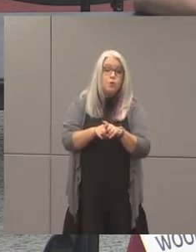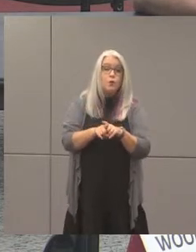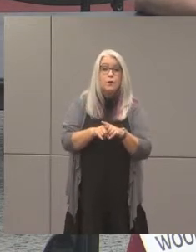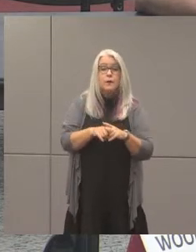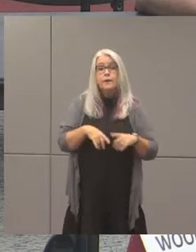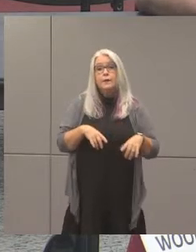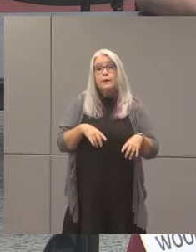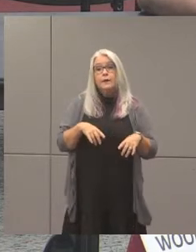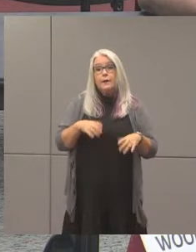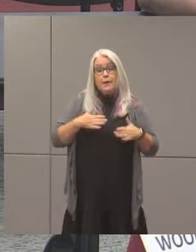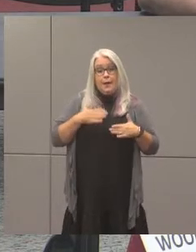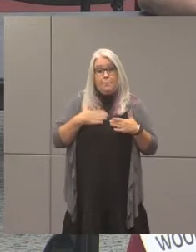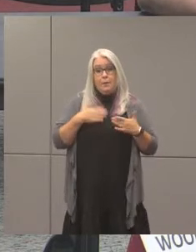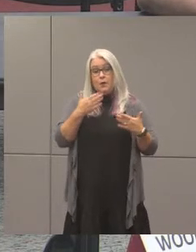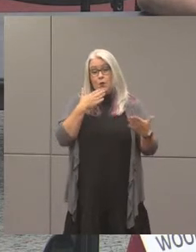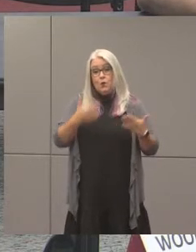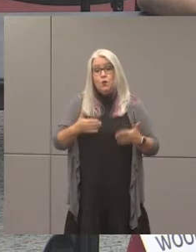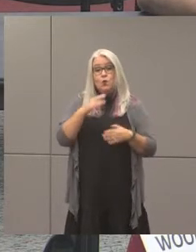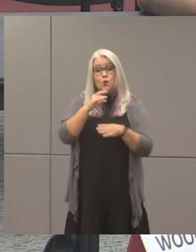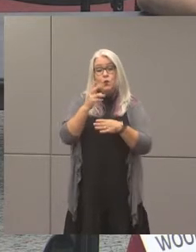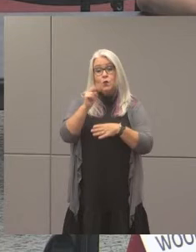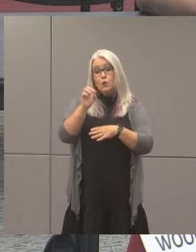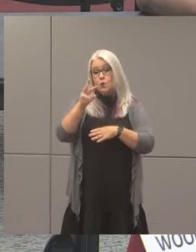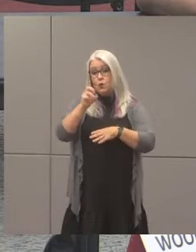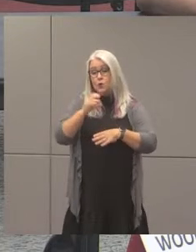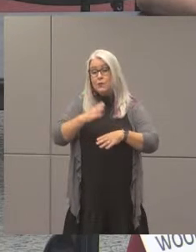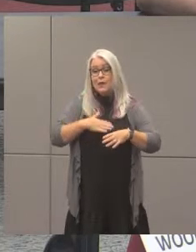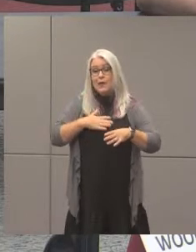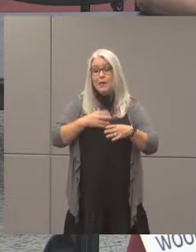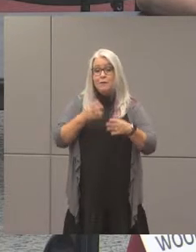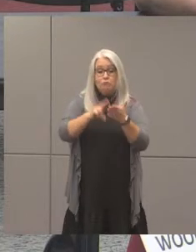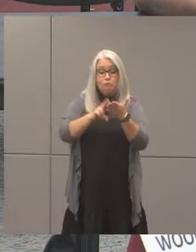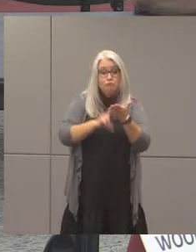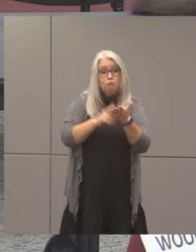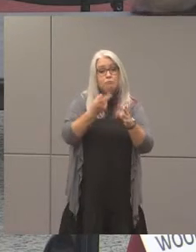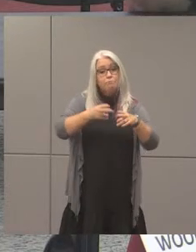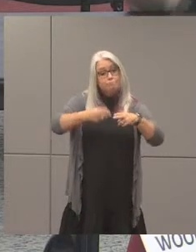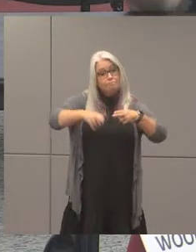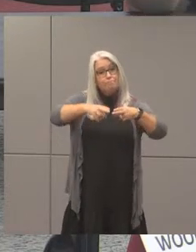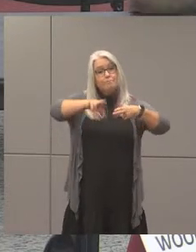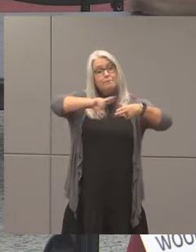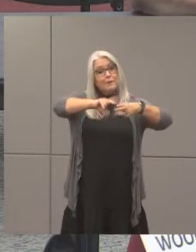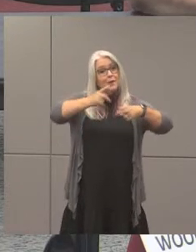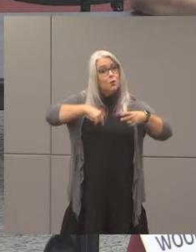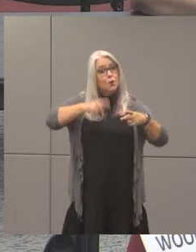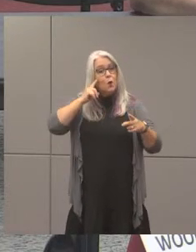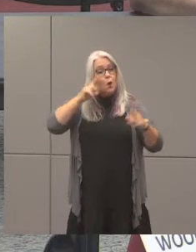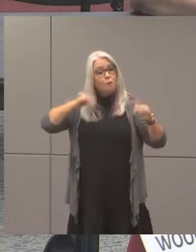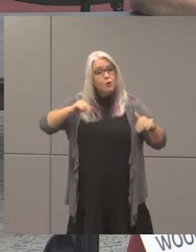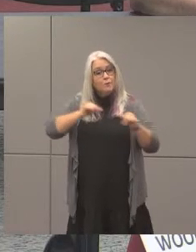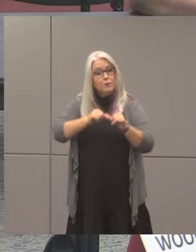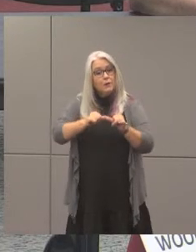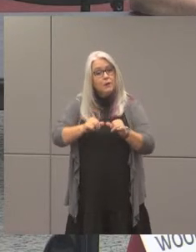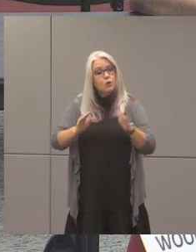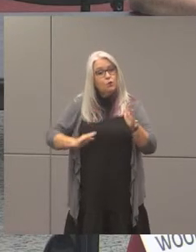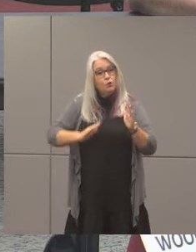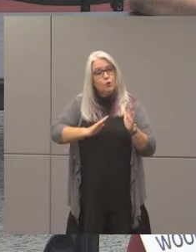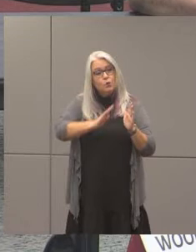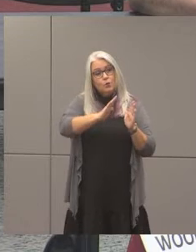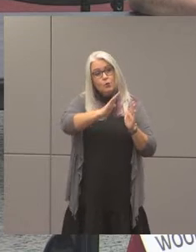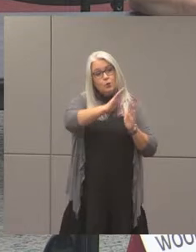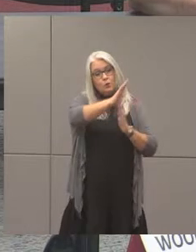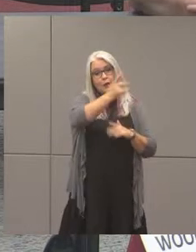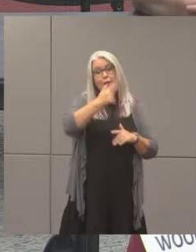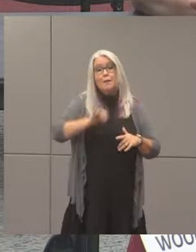at the good news on enrollment, that it's going up. And hopefully this is a trend we'll continue to see. And that's thanks